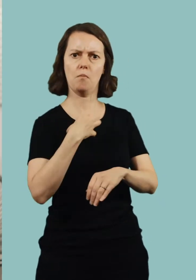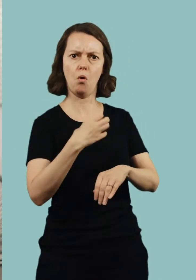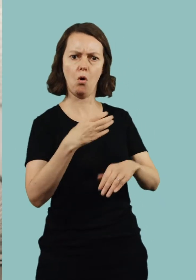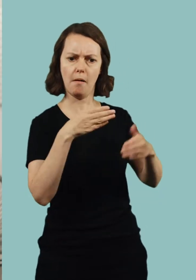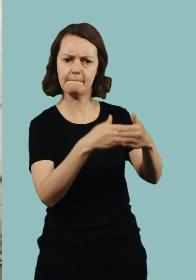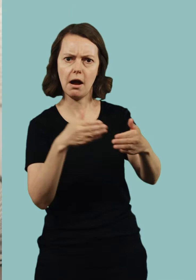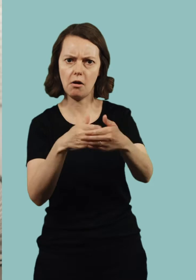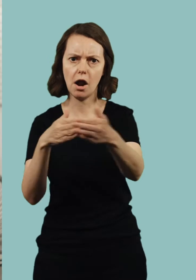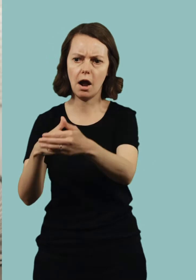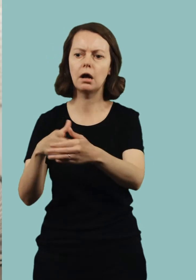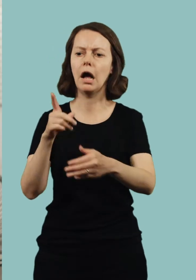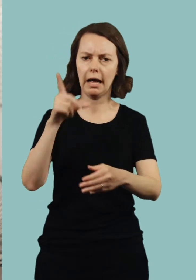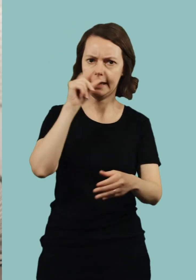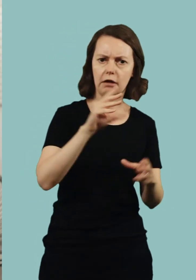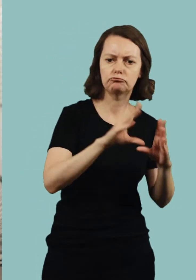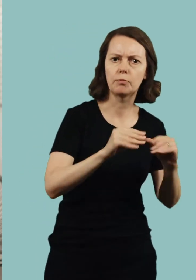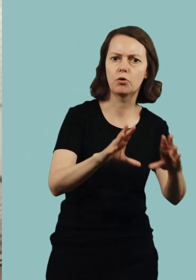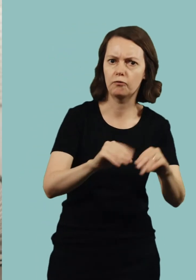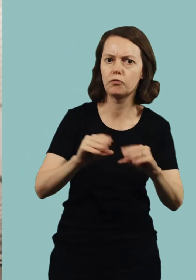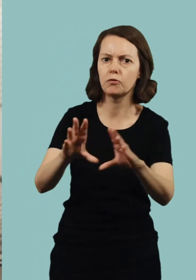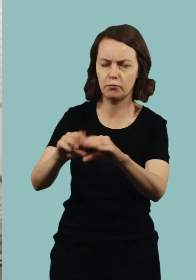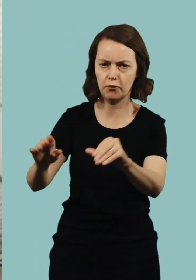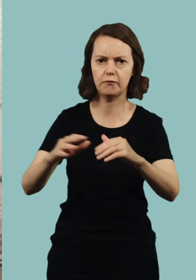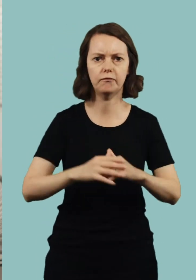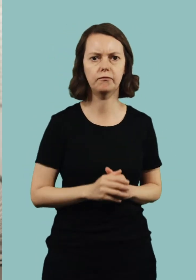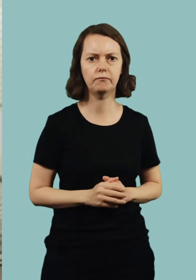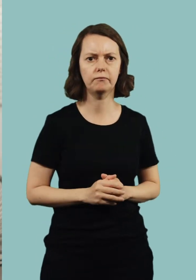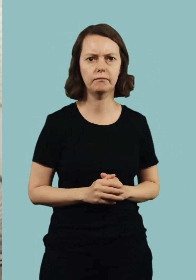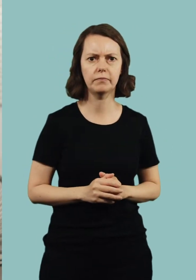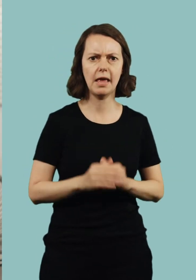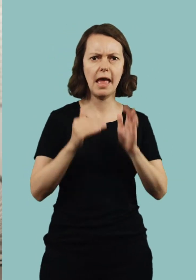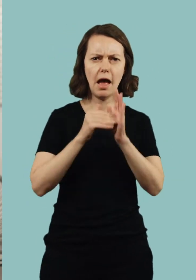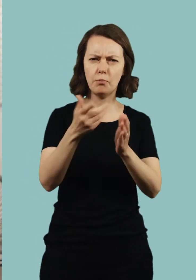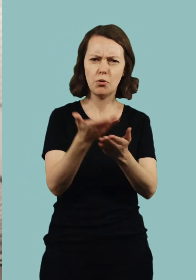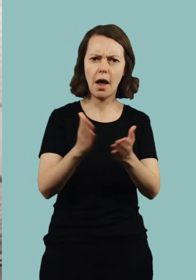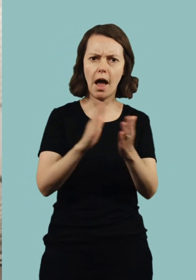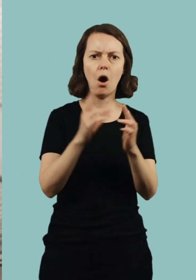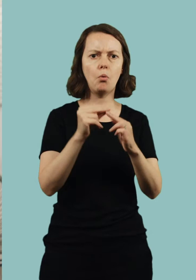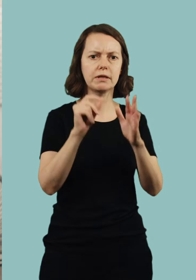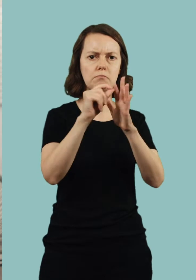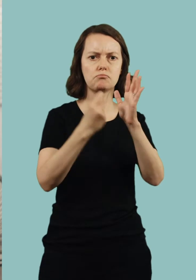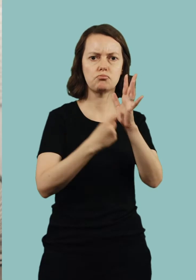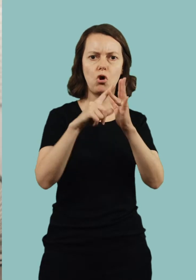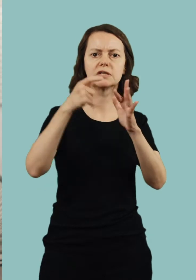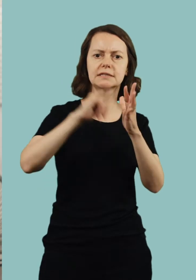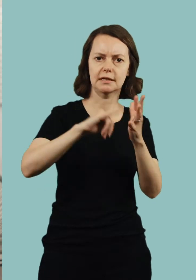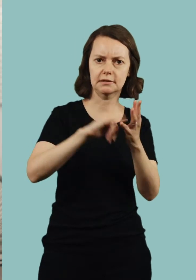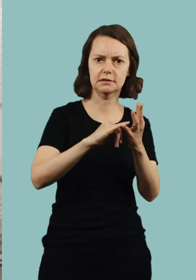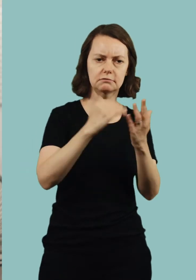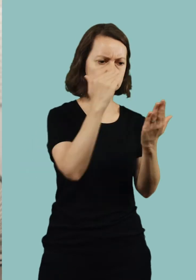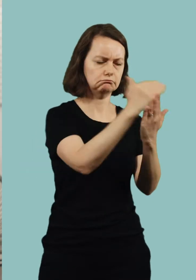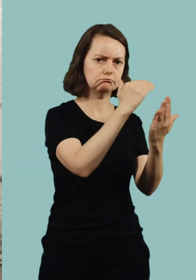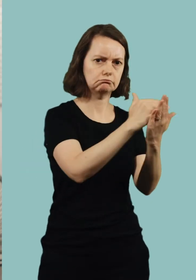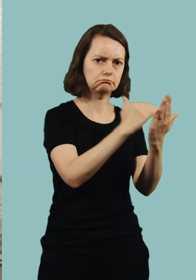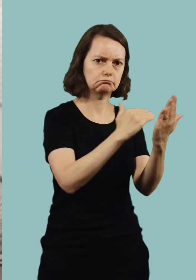in the workplace to ensure any barriers to doing their job are removed. A clearly defined process will